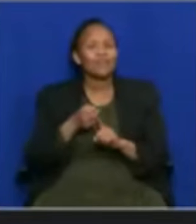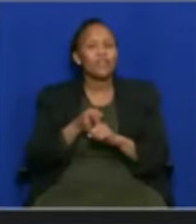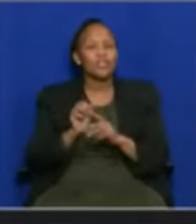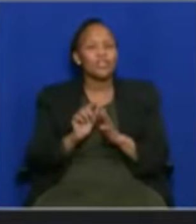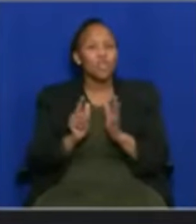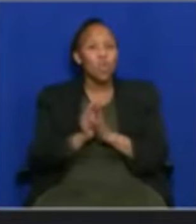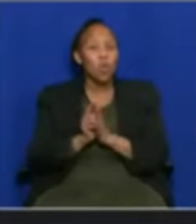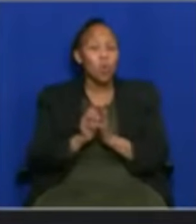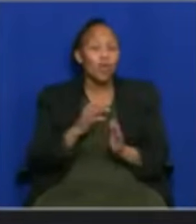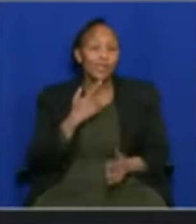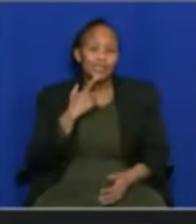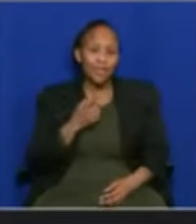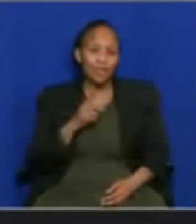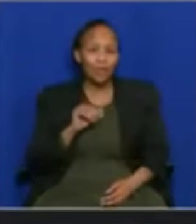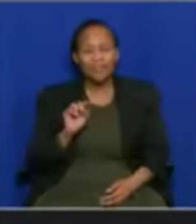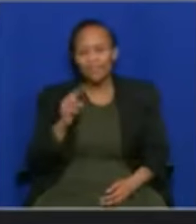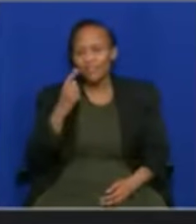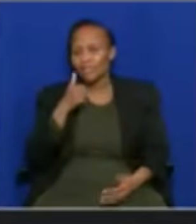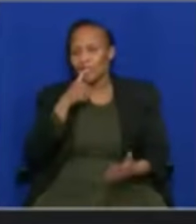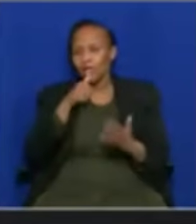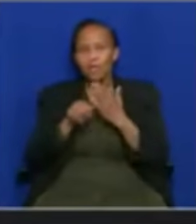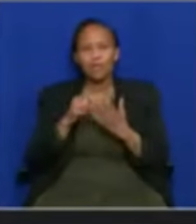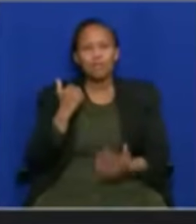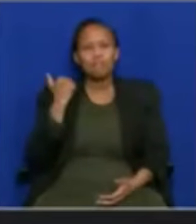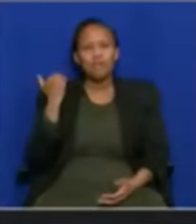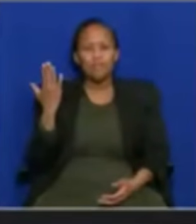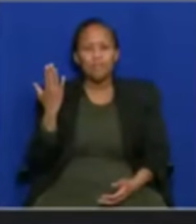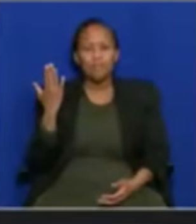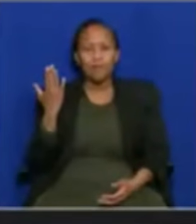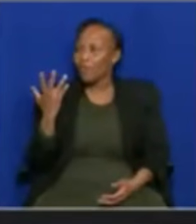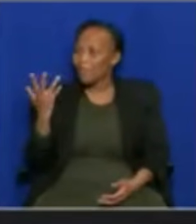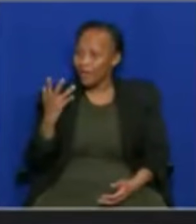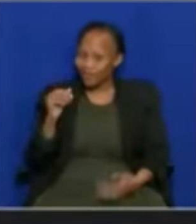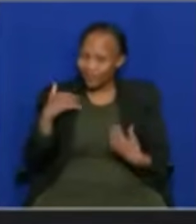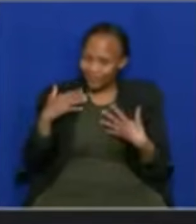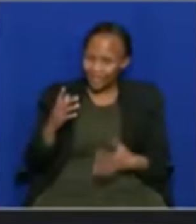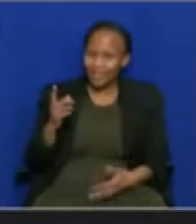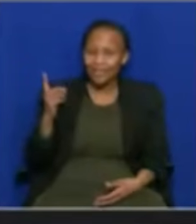to the record, is to BMW. The second subpoena is this one.